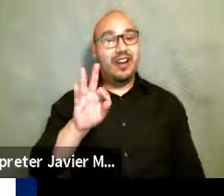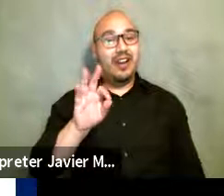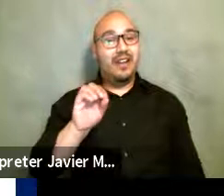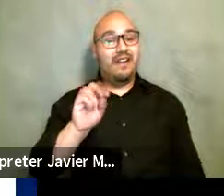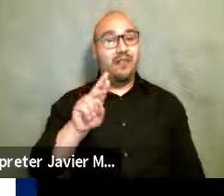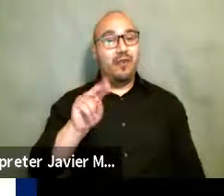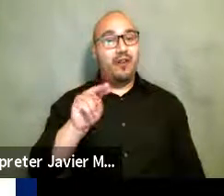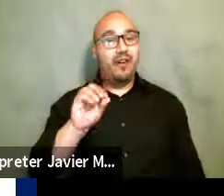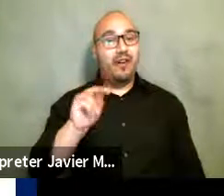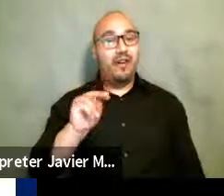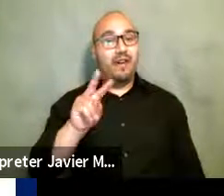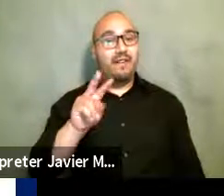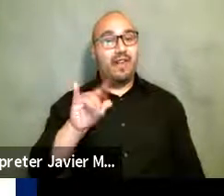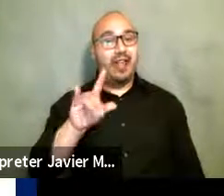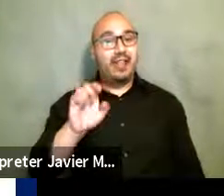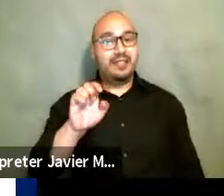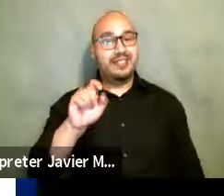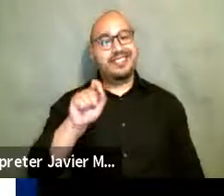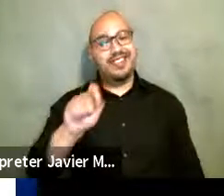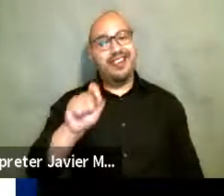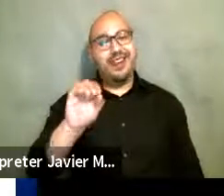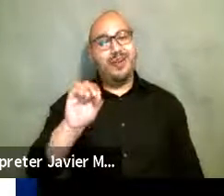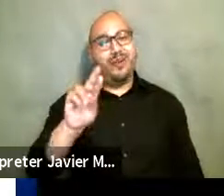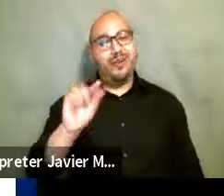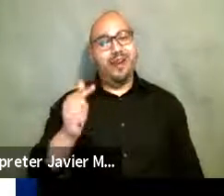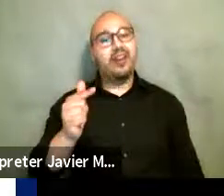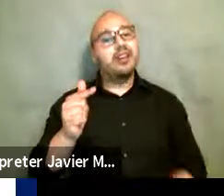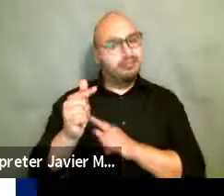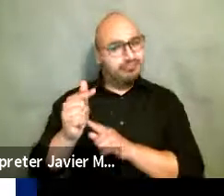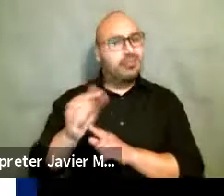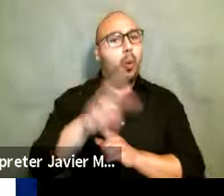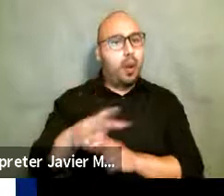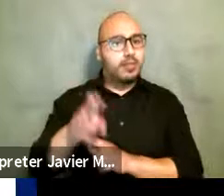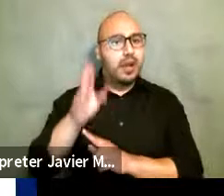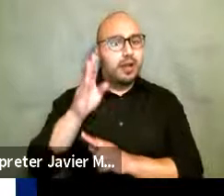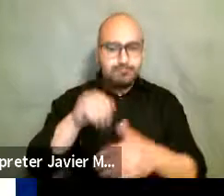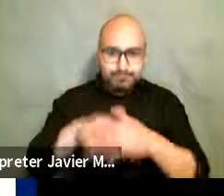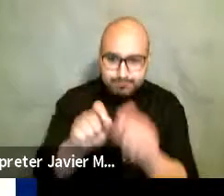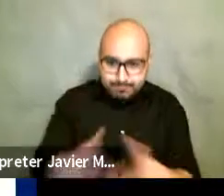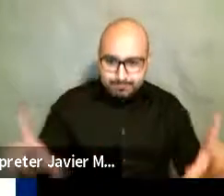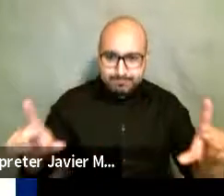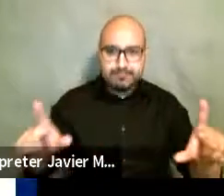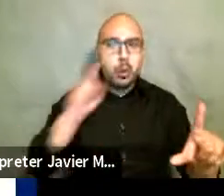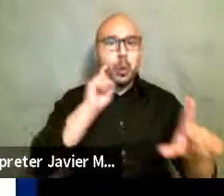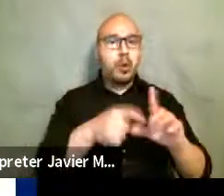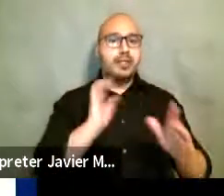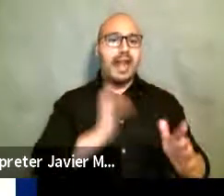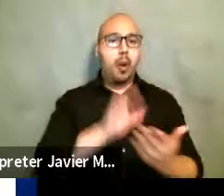www.centerfornonviolence.org. And if you go to that, you'll see our calendar, you'll see lots of other stuff that's there.